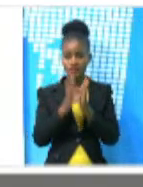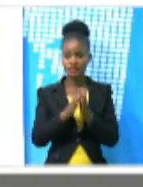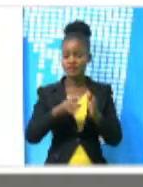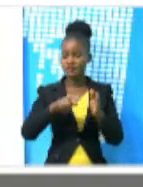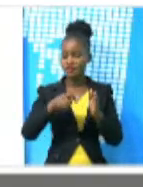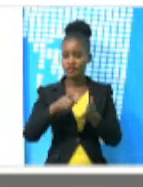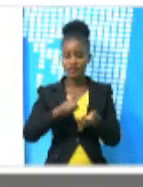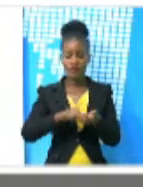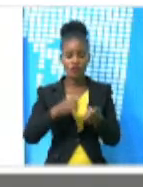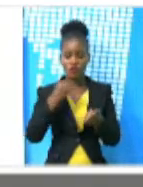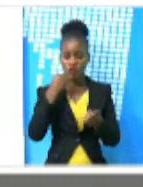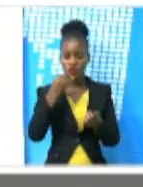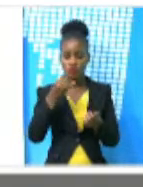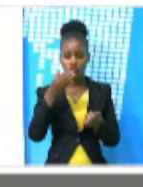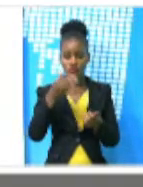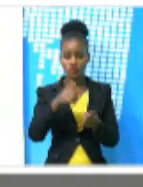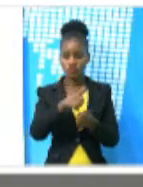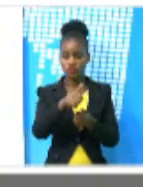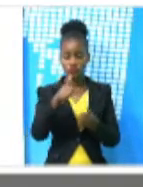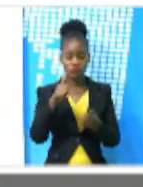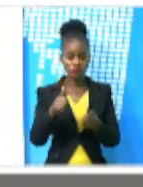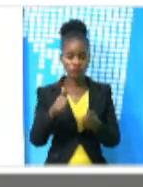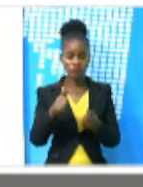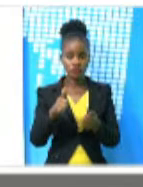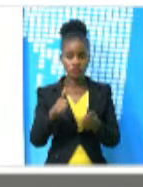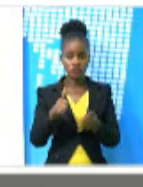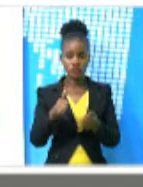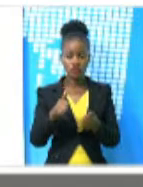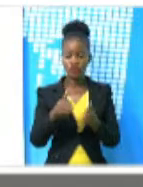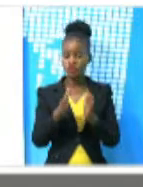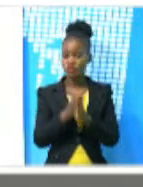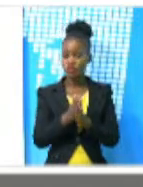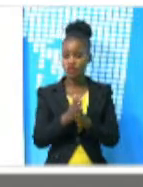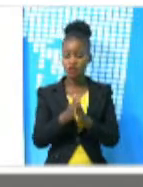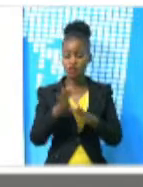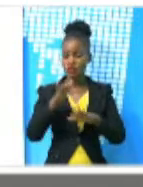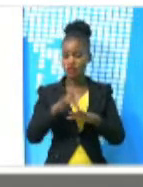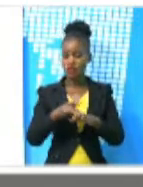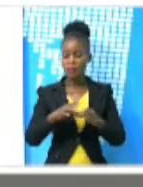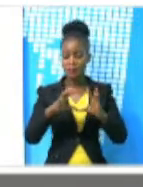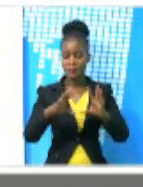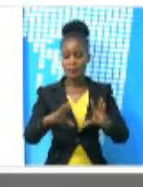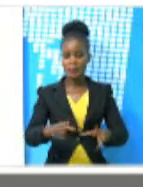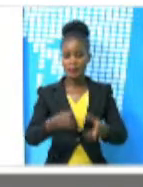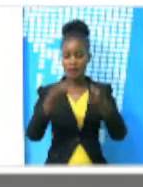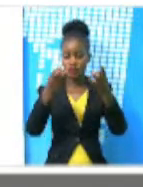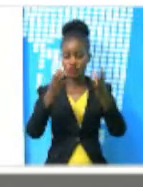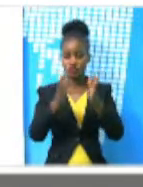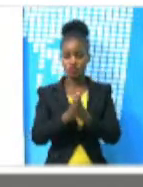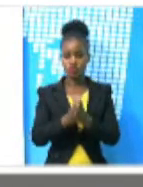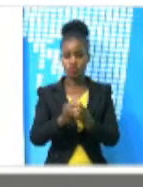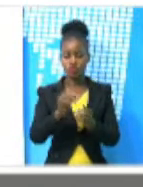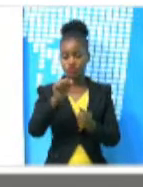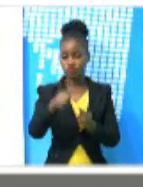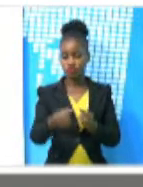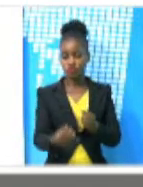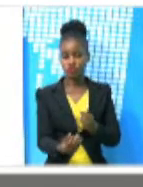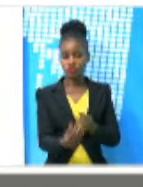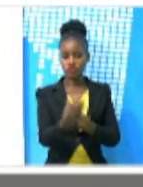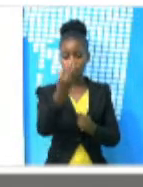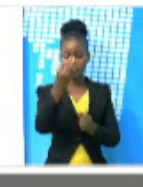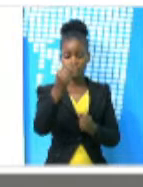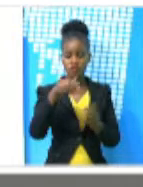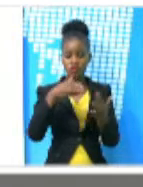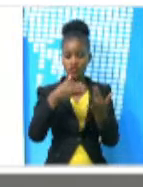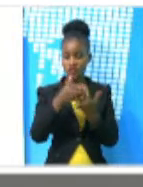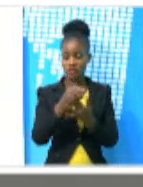to get information on pipelines and the explosives that are going to bust that pipeline, and the oil will be able to come out through